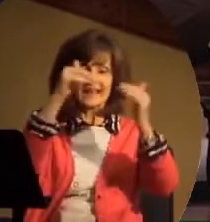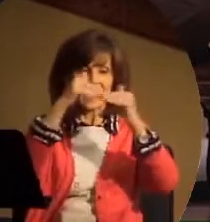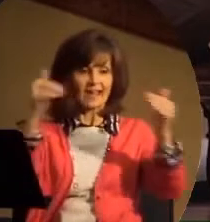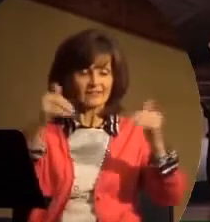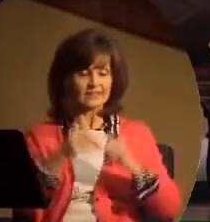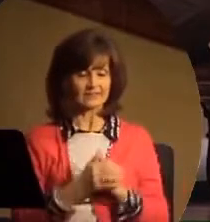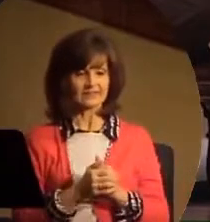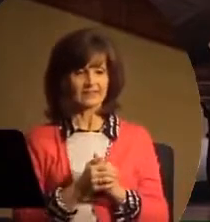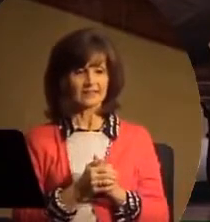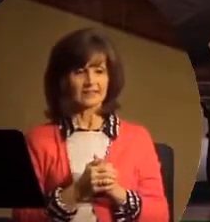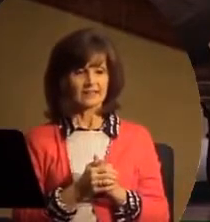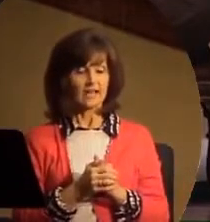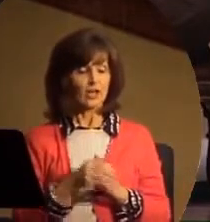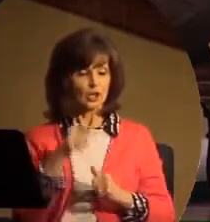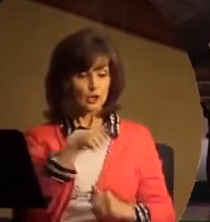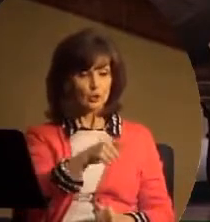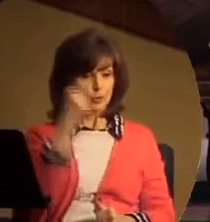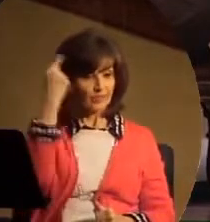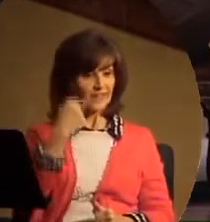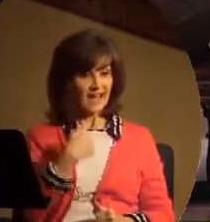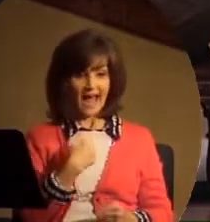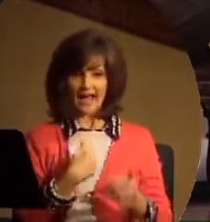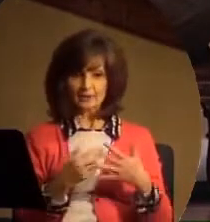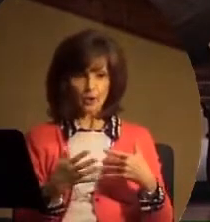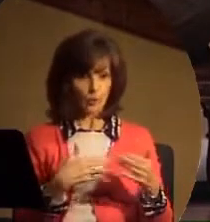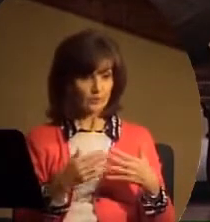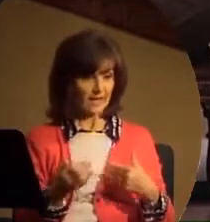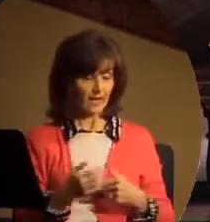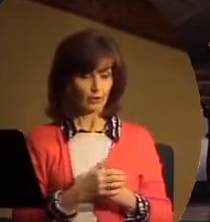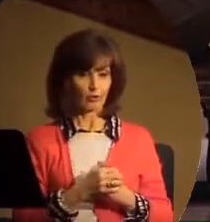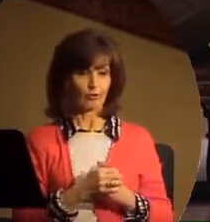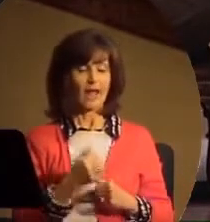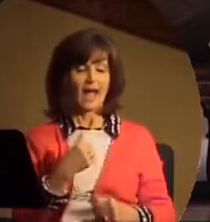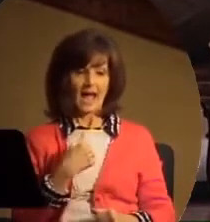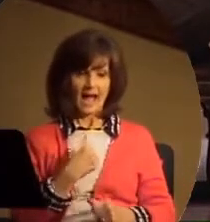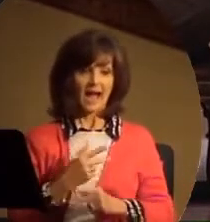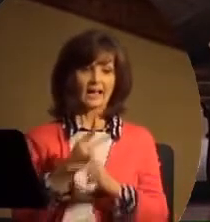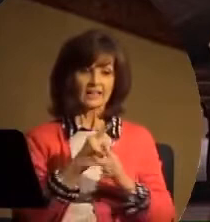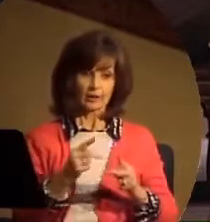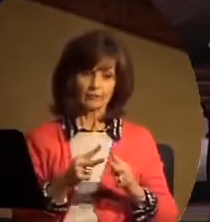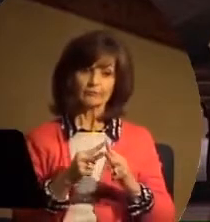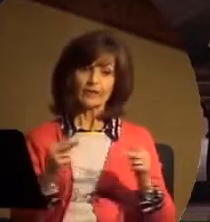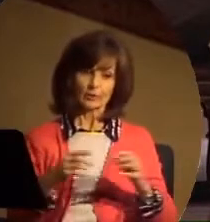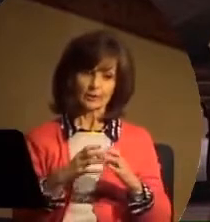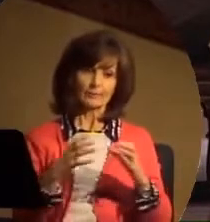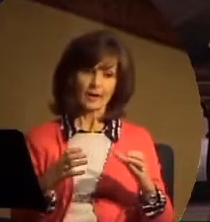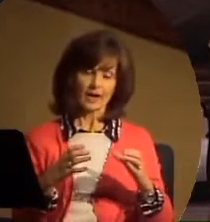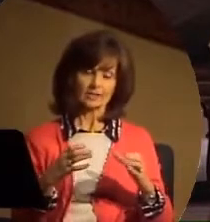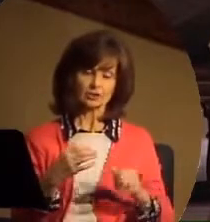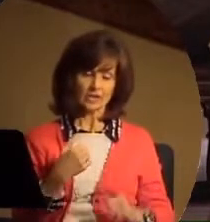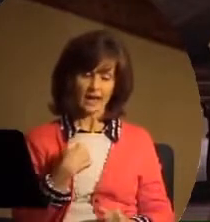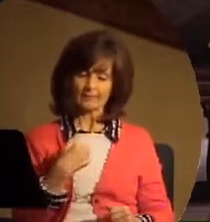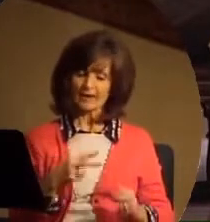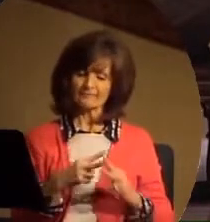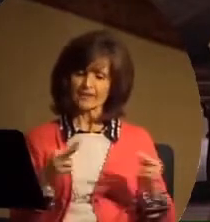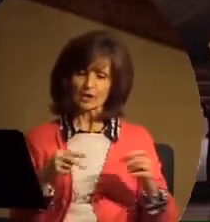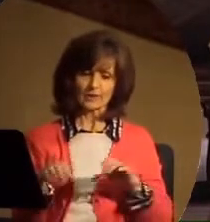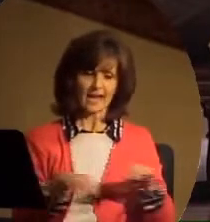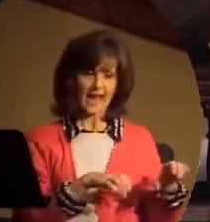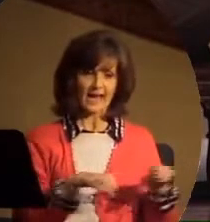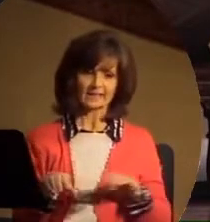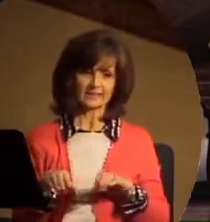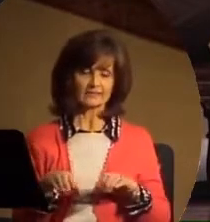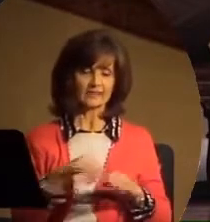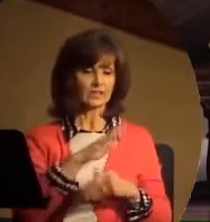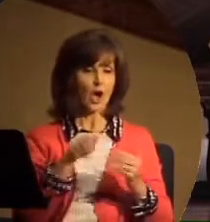pushing the buttons. Oh, no, you think I don't care. I care very much, and I'm very much active in all that